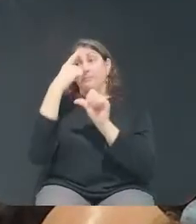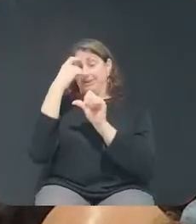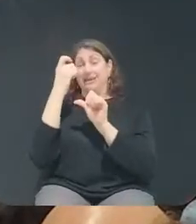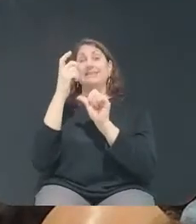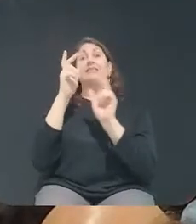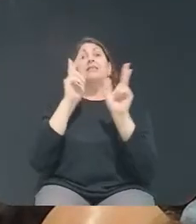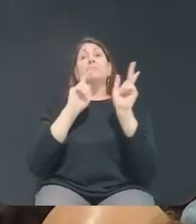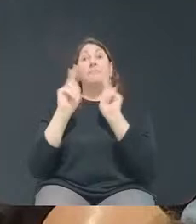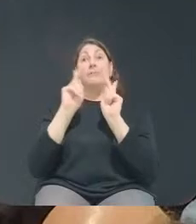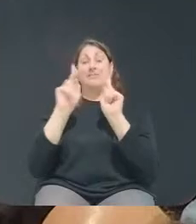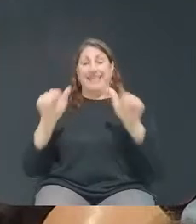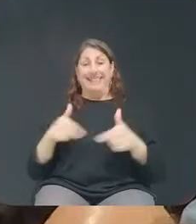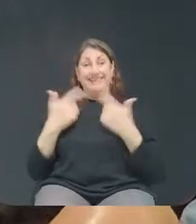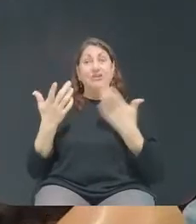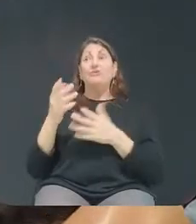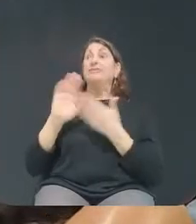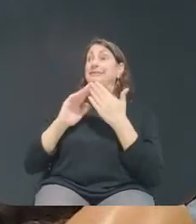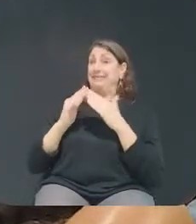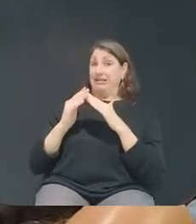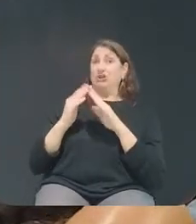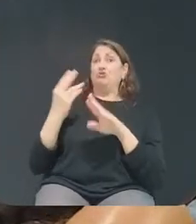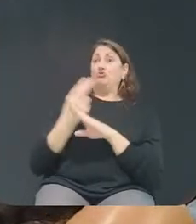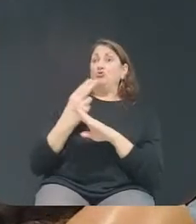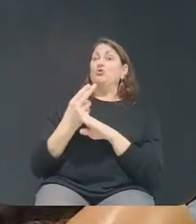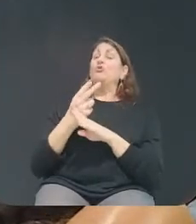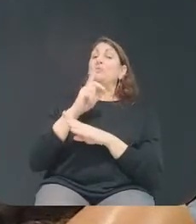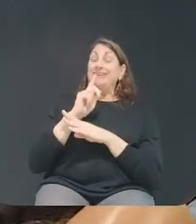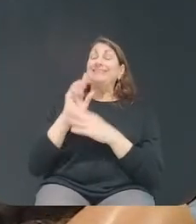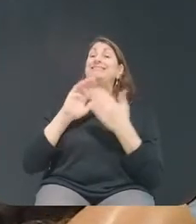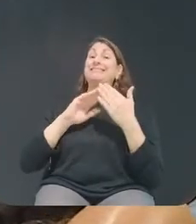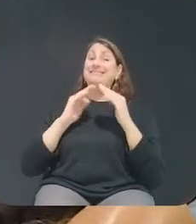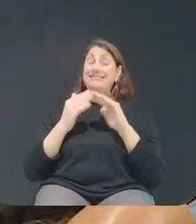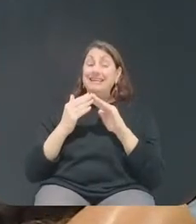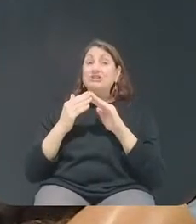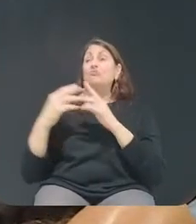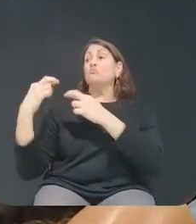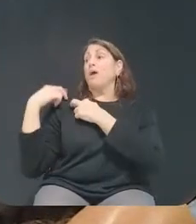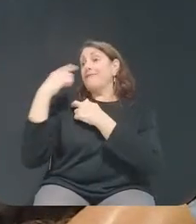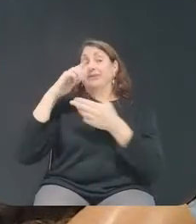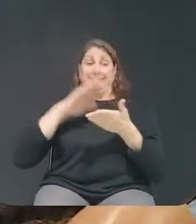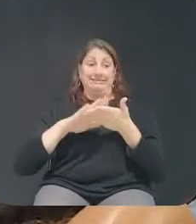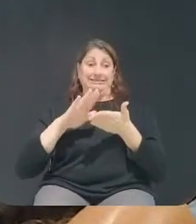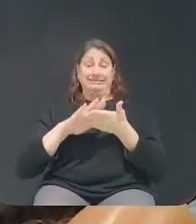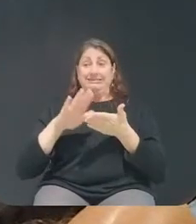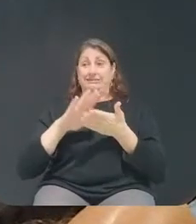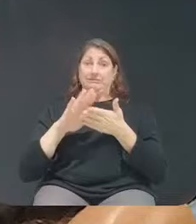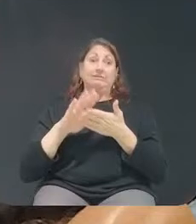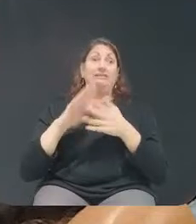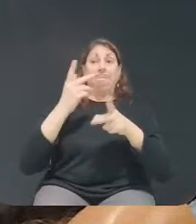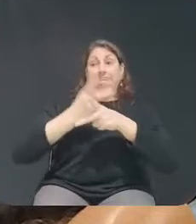up to the city to take care of them. We cannot run them out of town because they have no place to go.